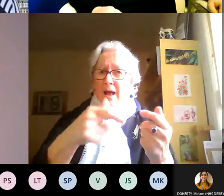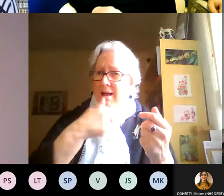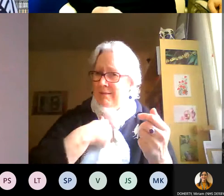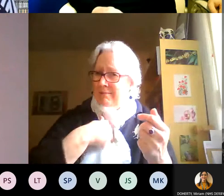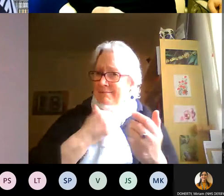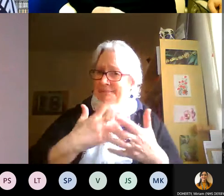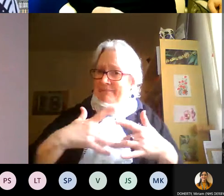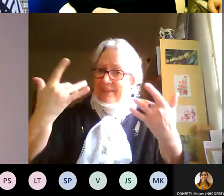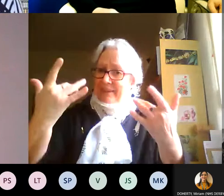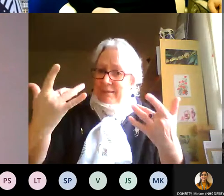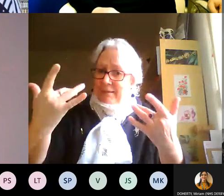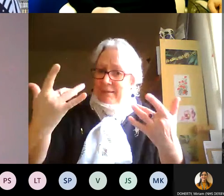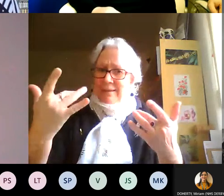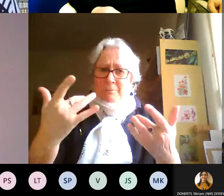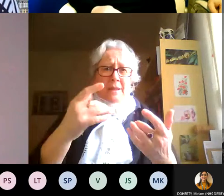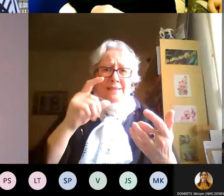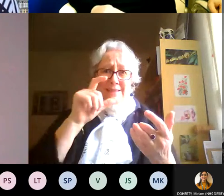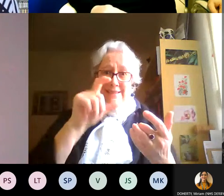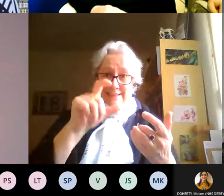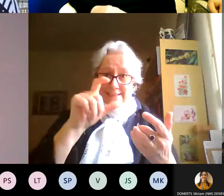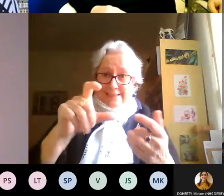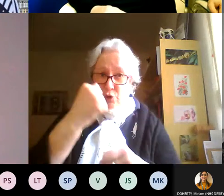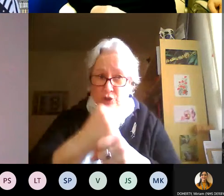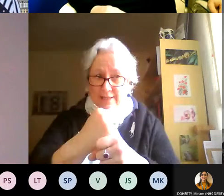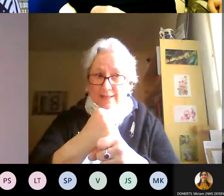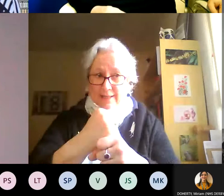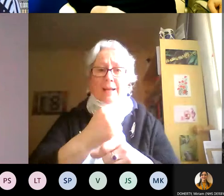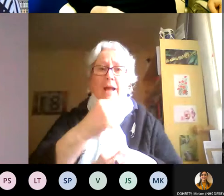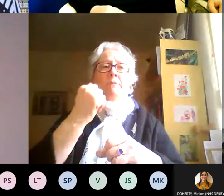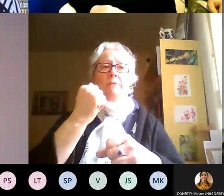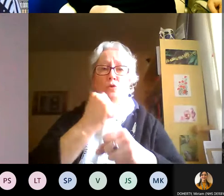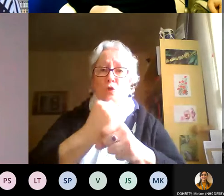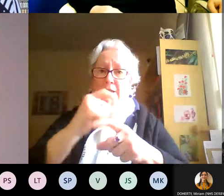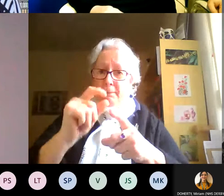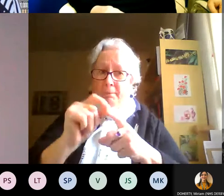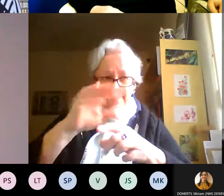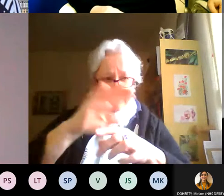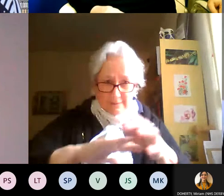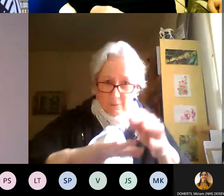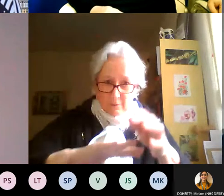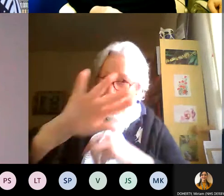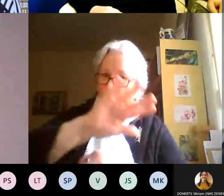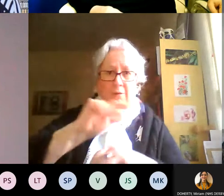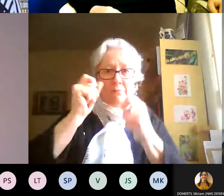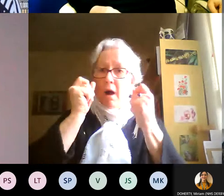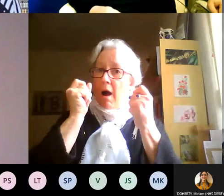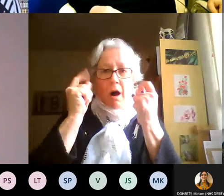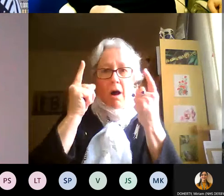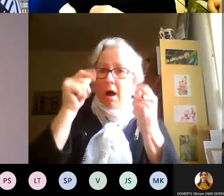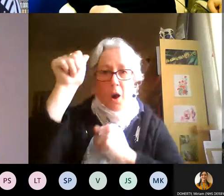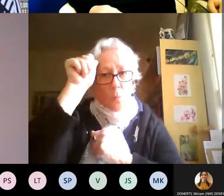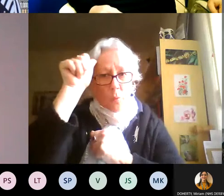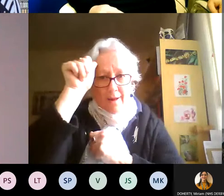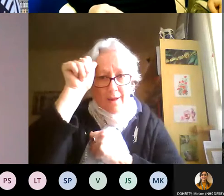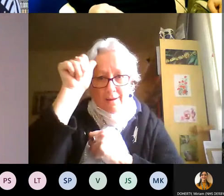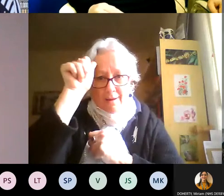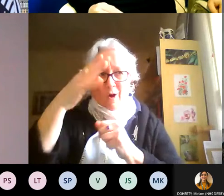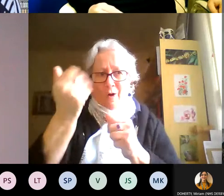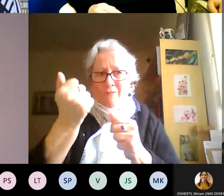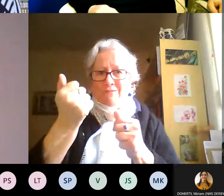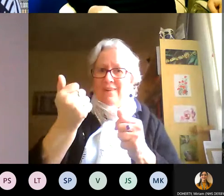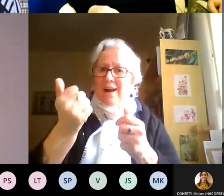finding interpreters. And I feel that the CCG and GPs